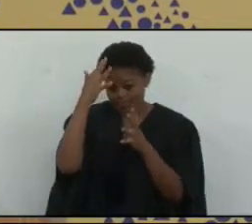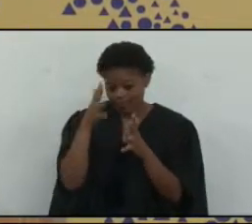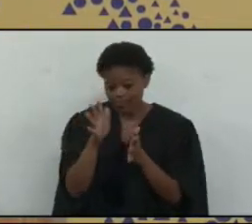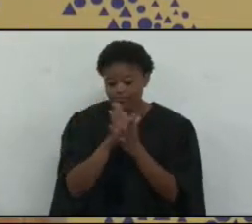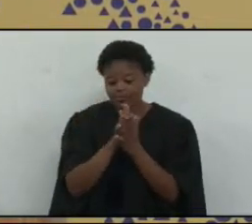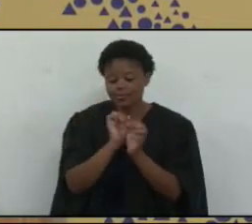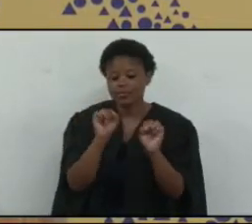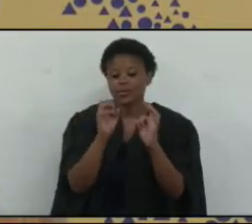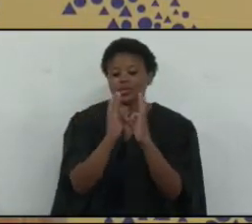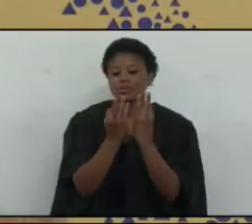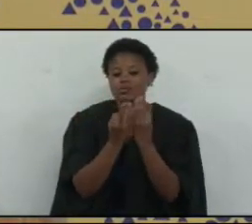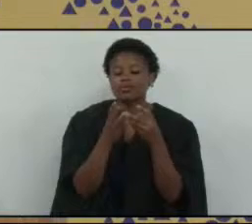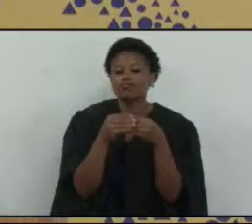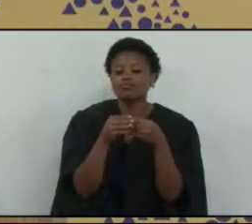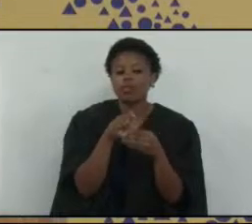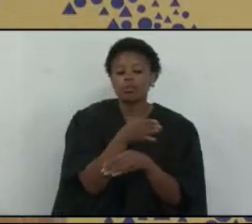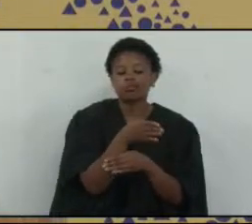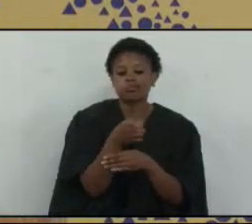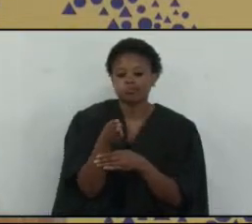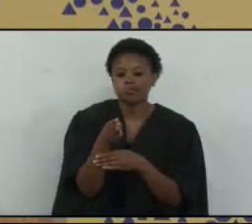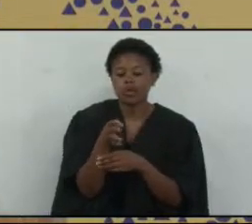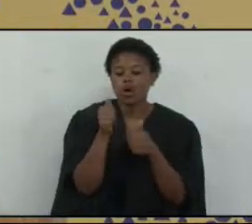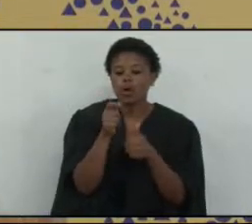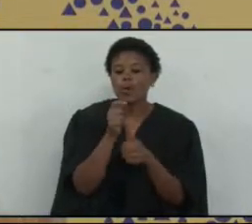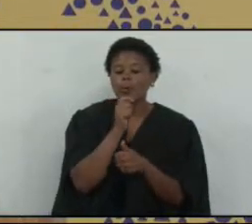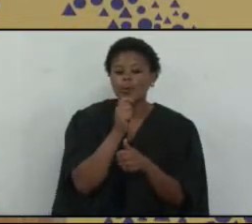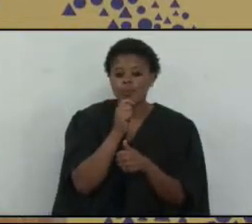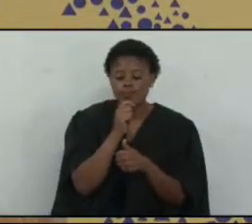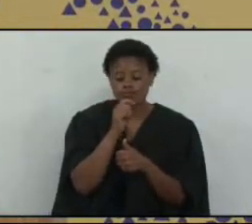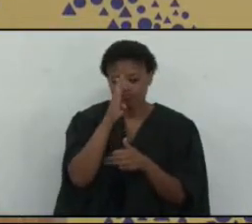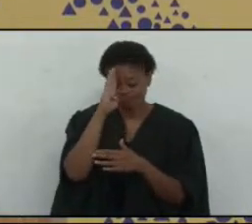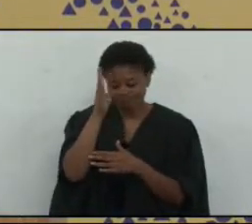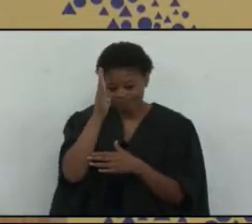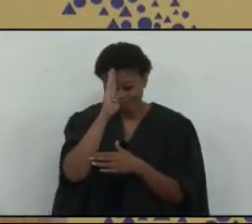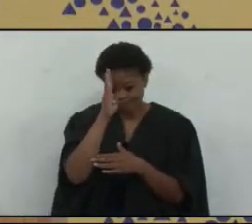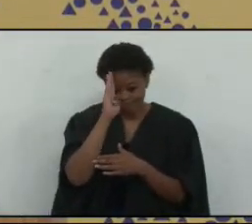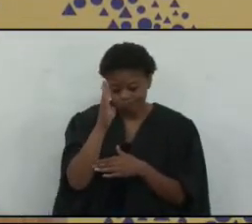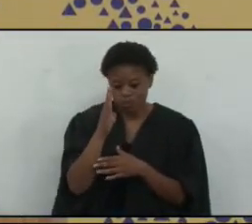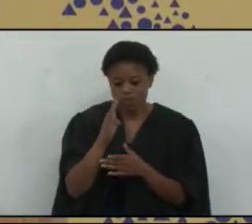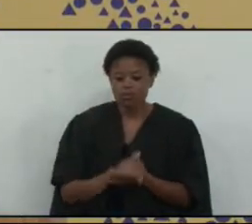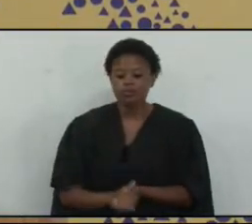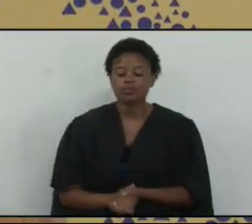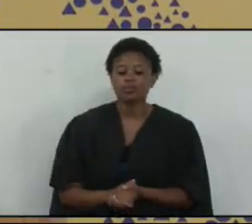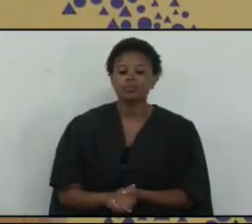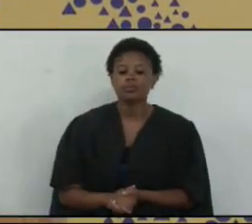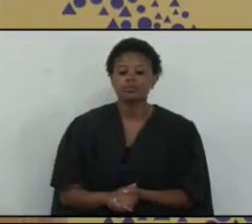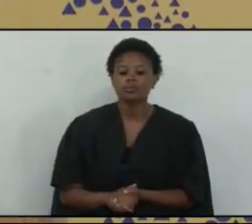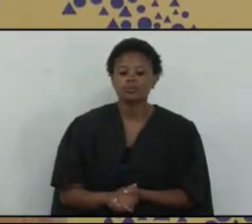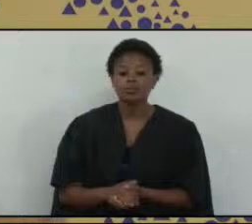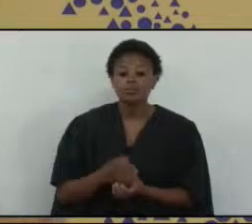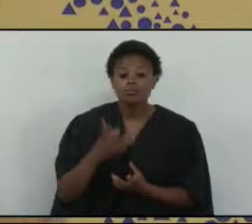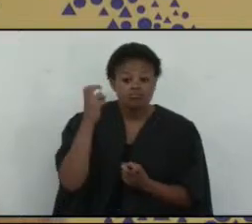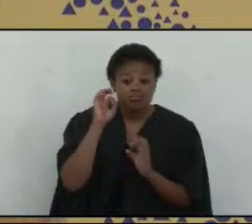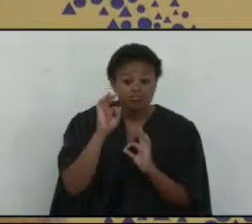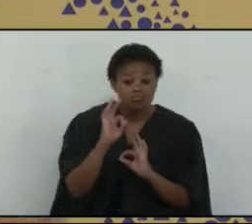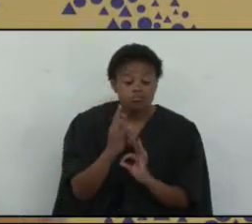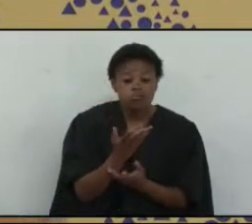and your family members who are here. Good morning. Goeiemorgen, molweni. Can everybody hear